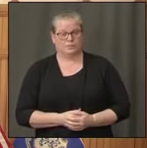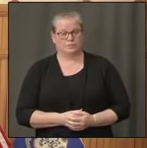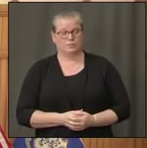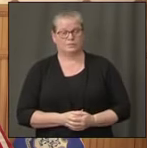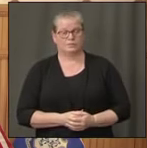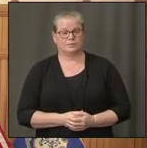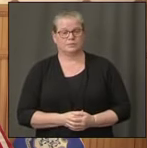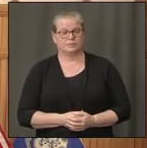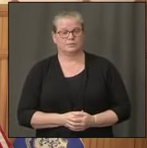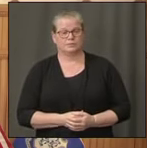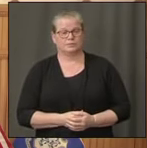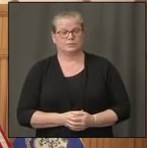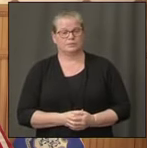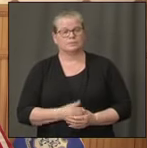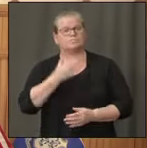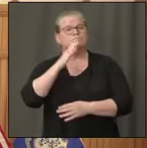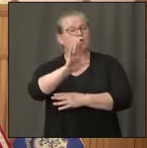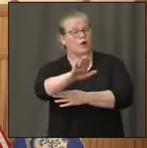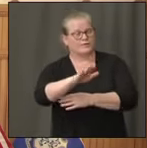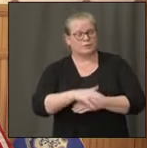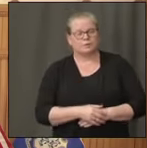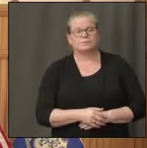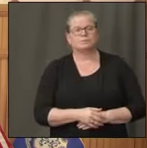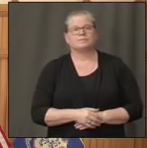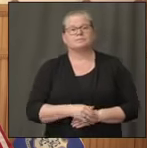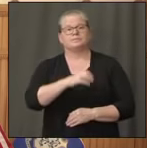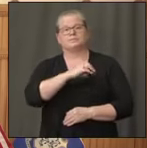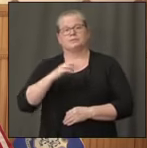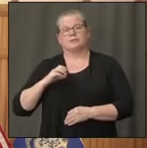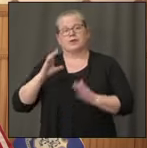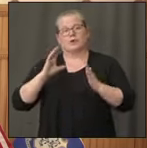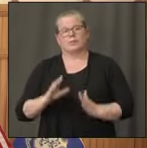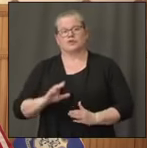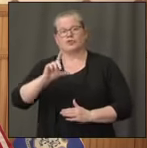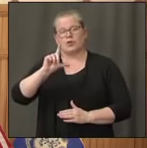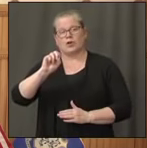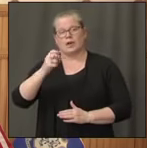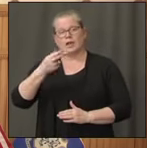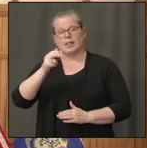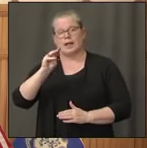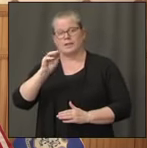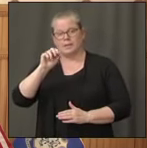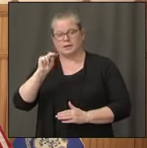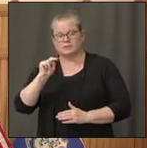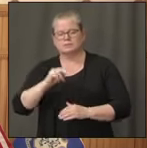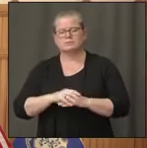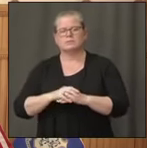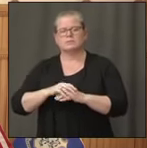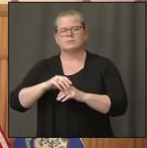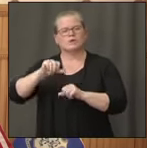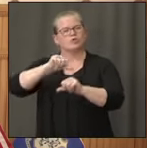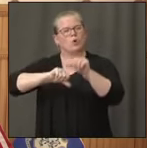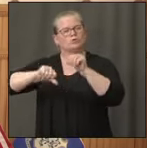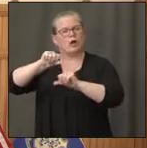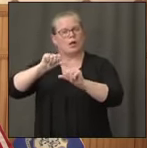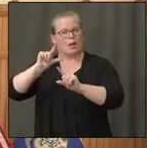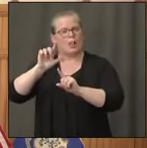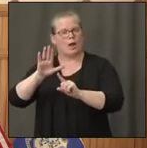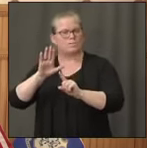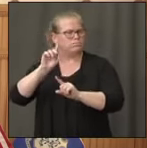Good afternoon. This question is for Commissioner Lehman about social clubs. We've had a couple of viewers write in